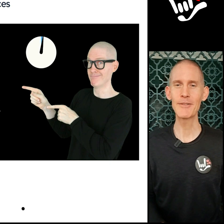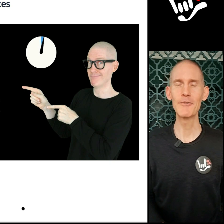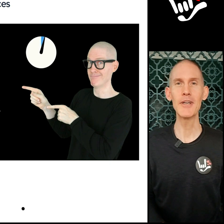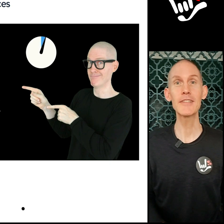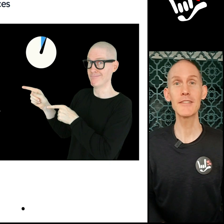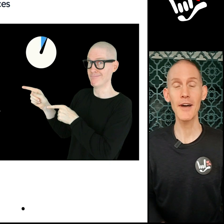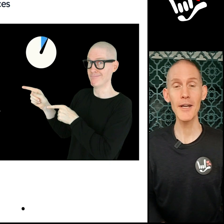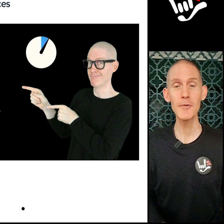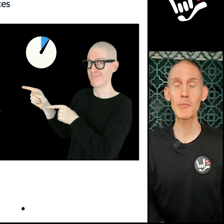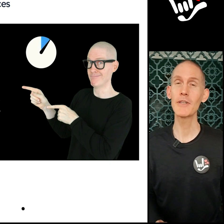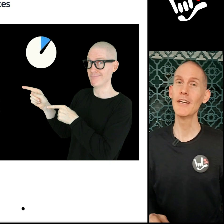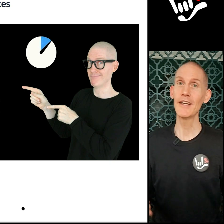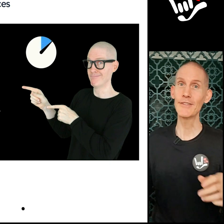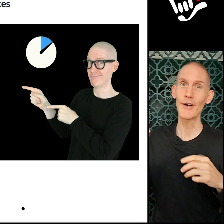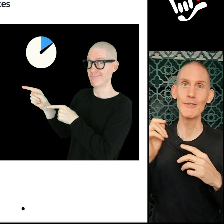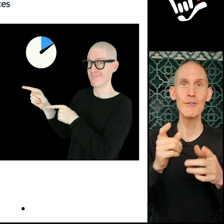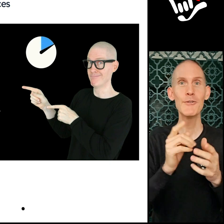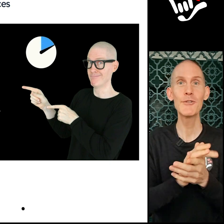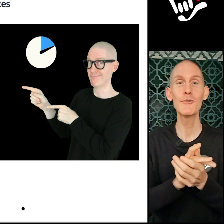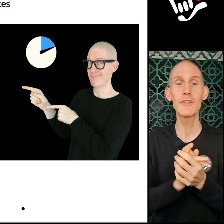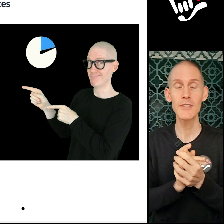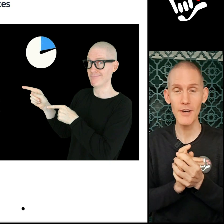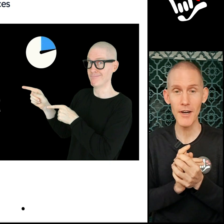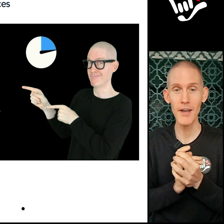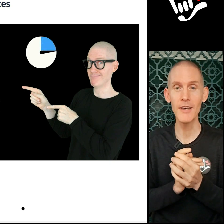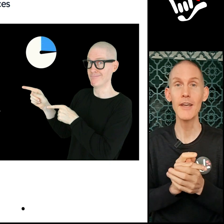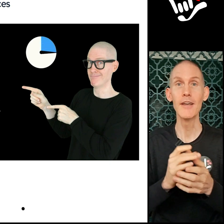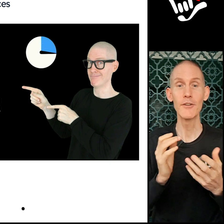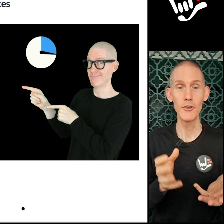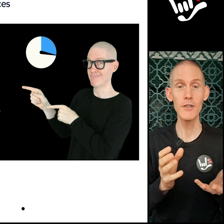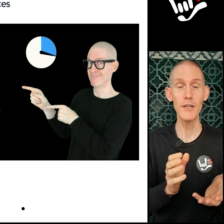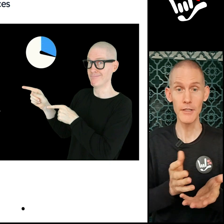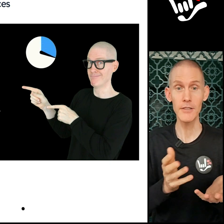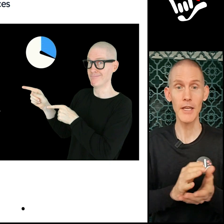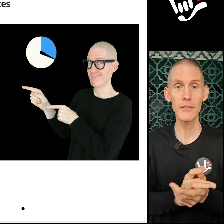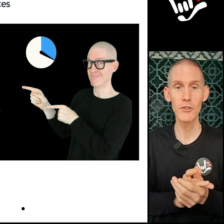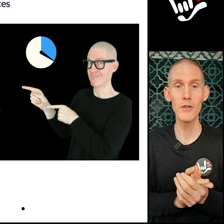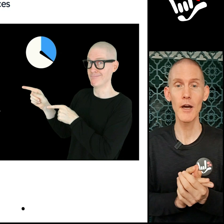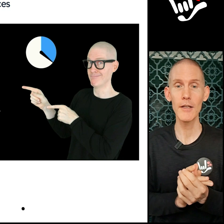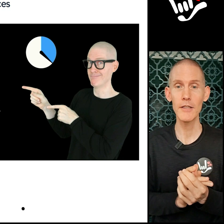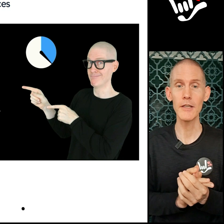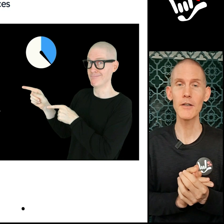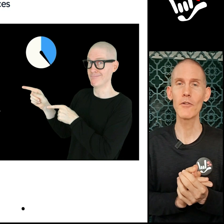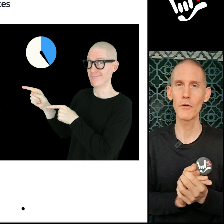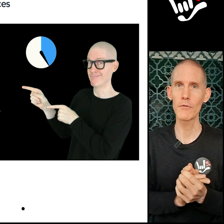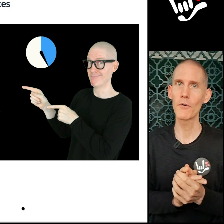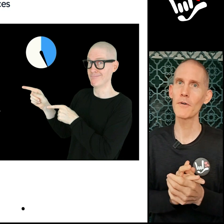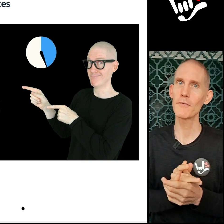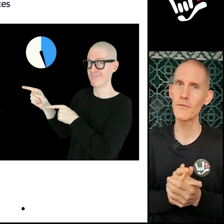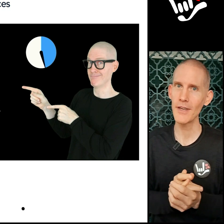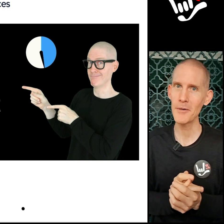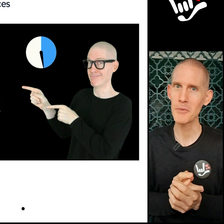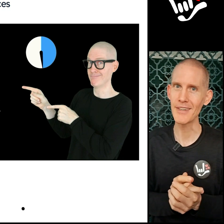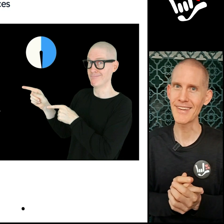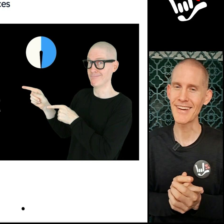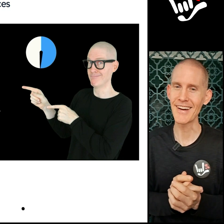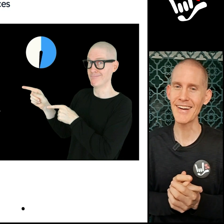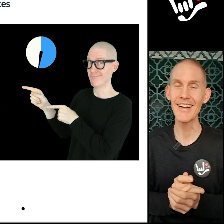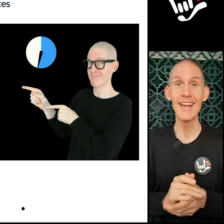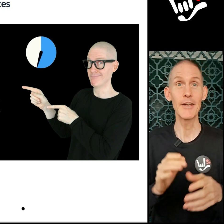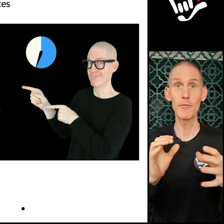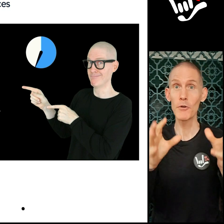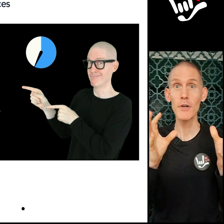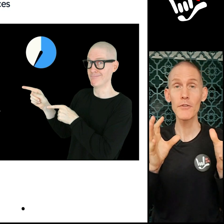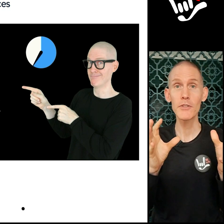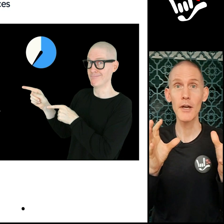Aha! You can race the timer, but it's on you to sign good, in this case, good idea, look for family.